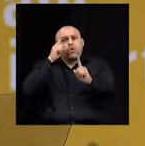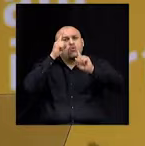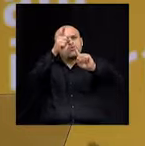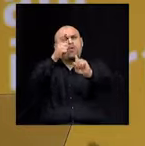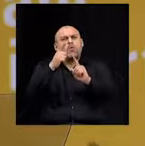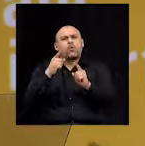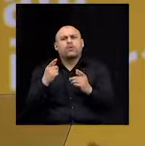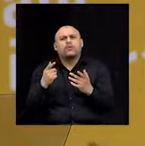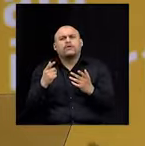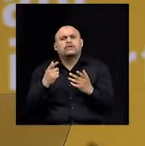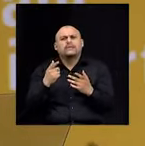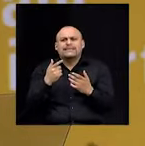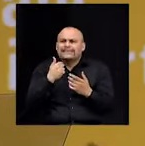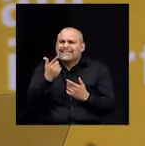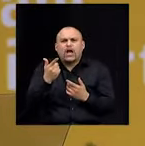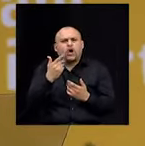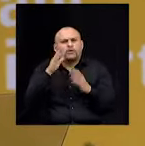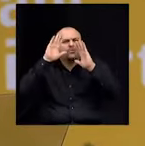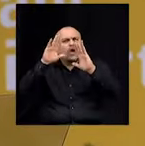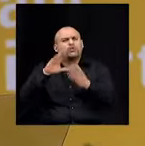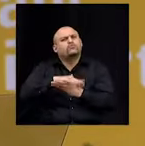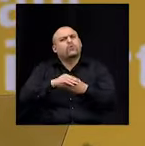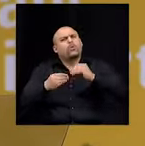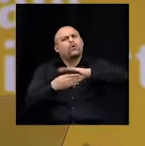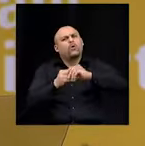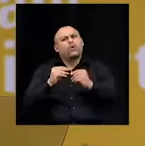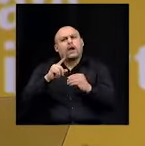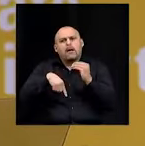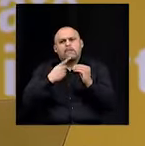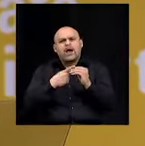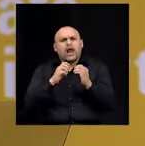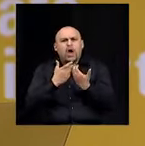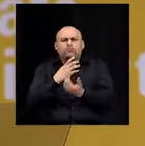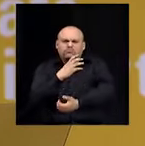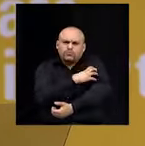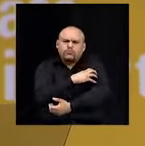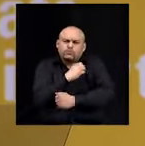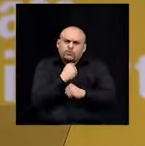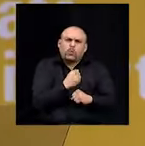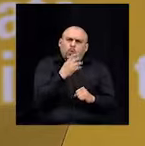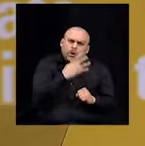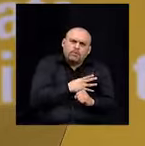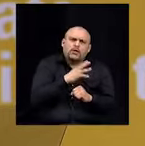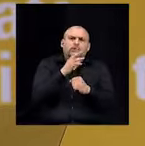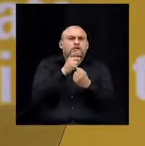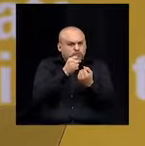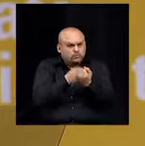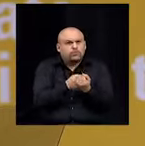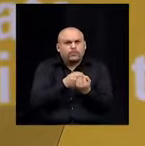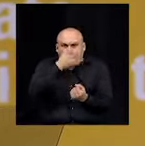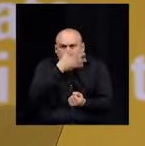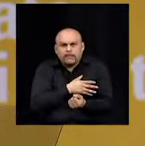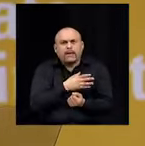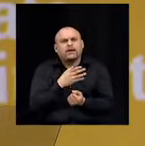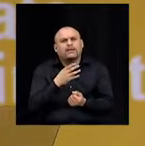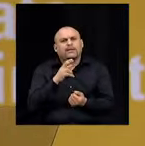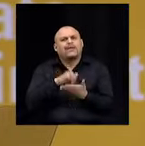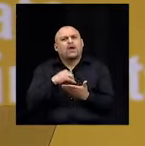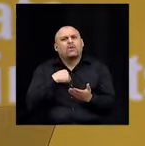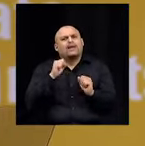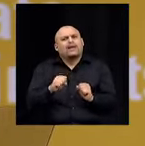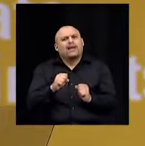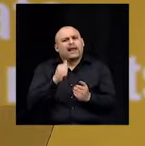to tell great stories about strong women and supportive men so that we